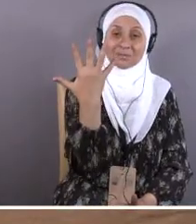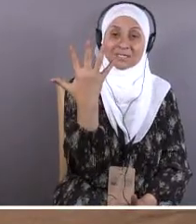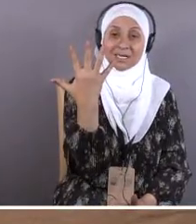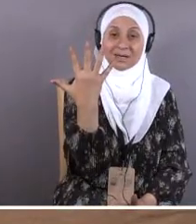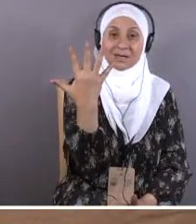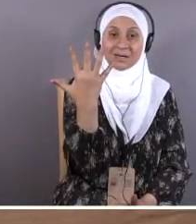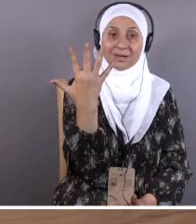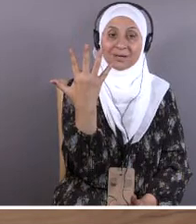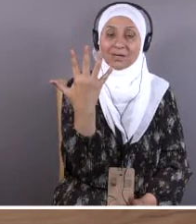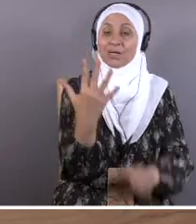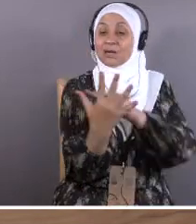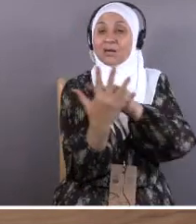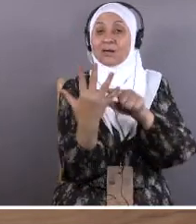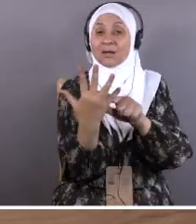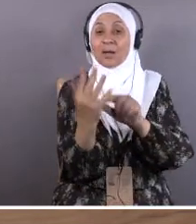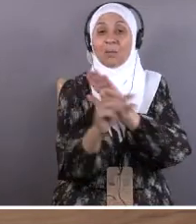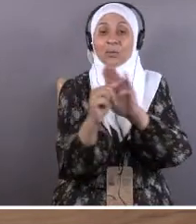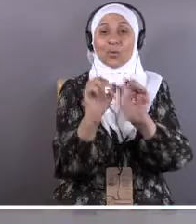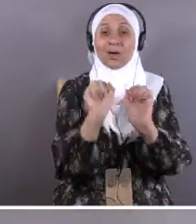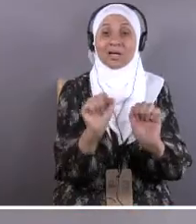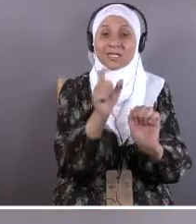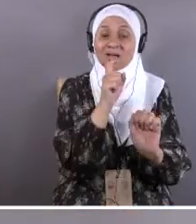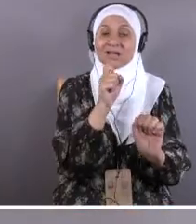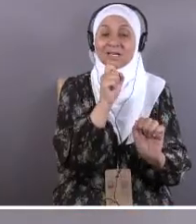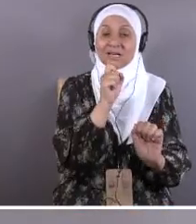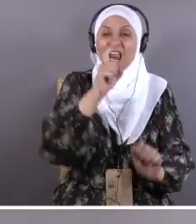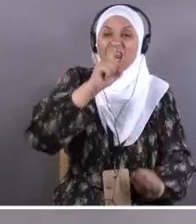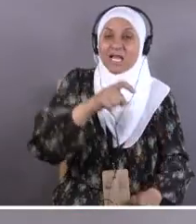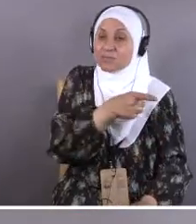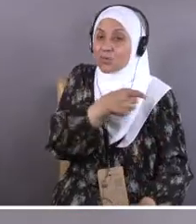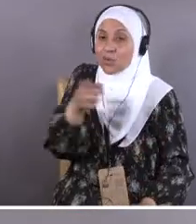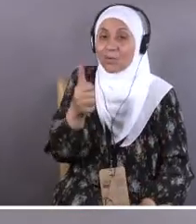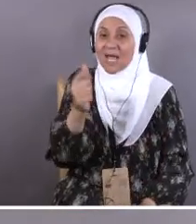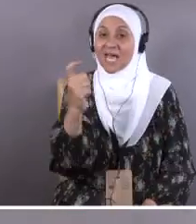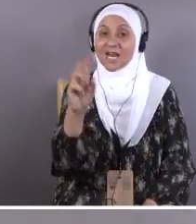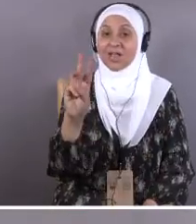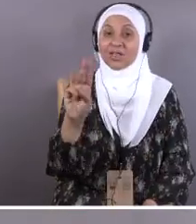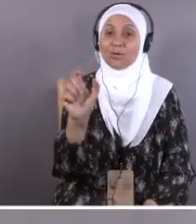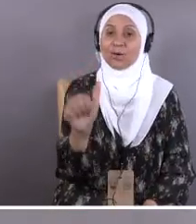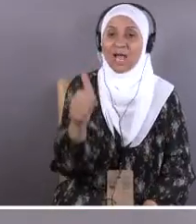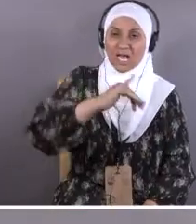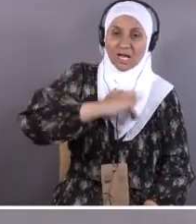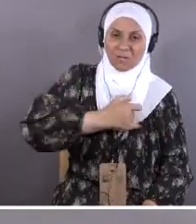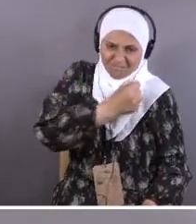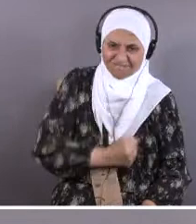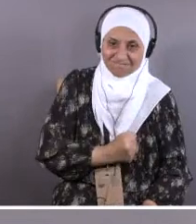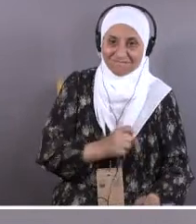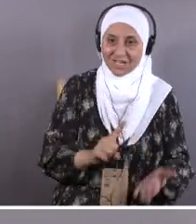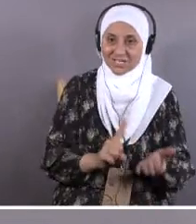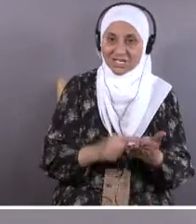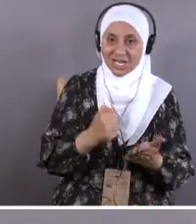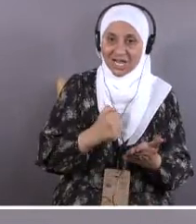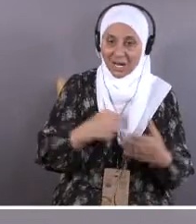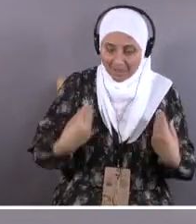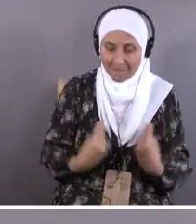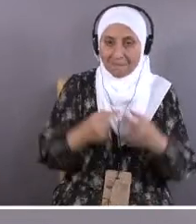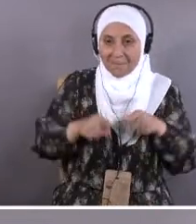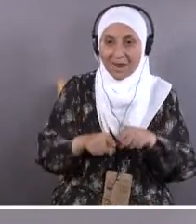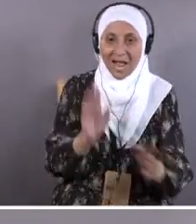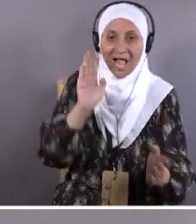Arabic language has five letters. So that is why irthuna should be